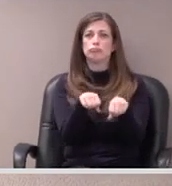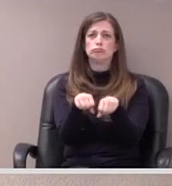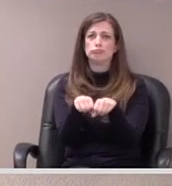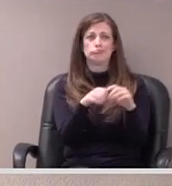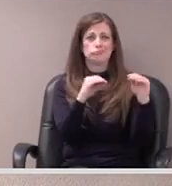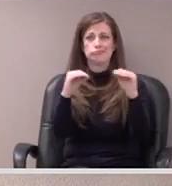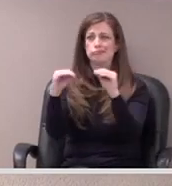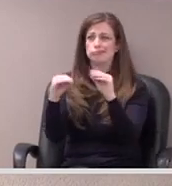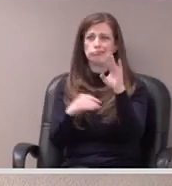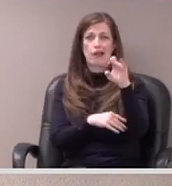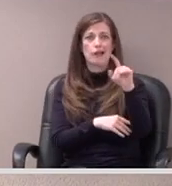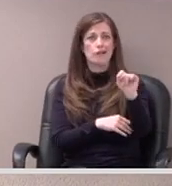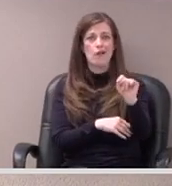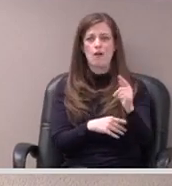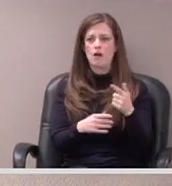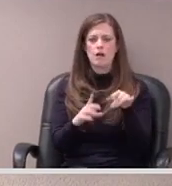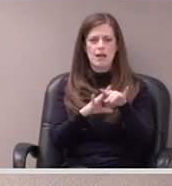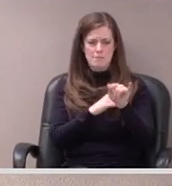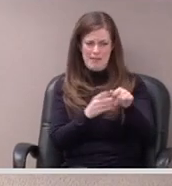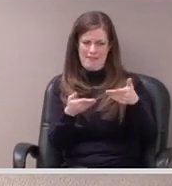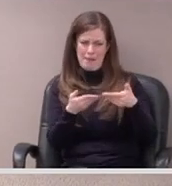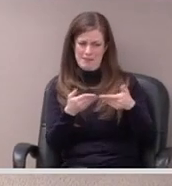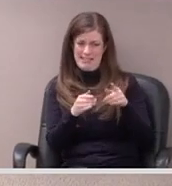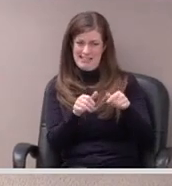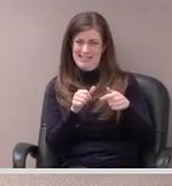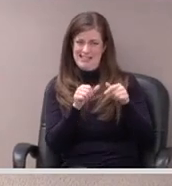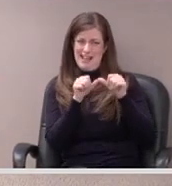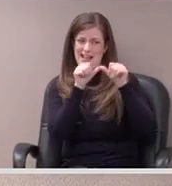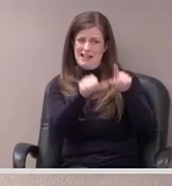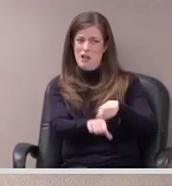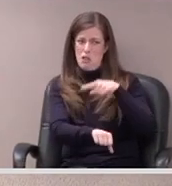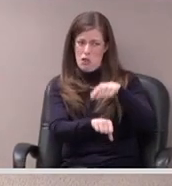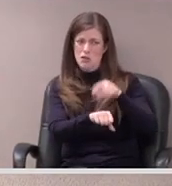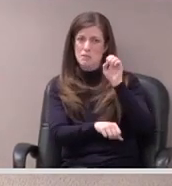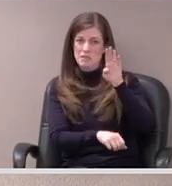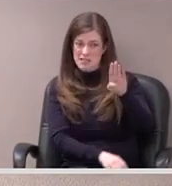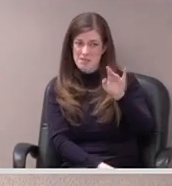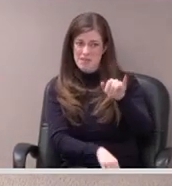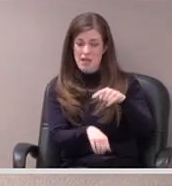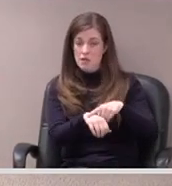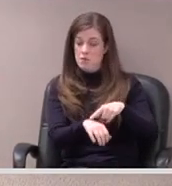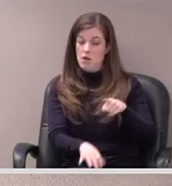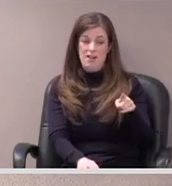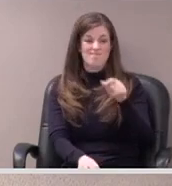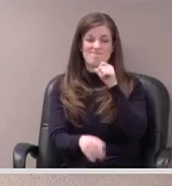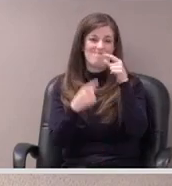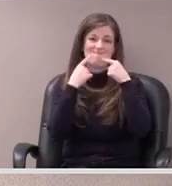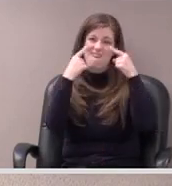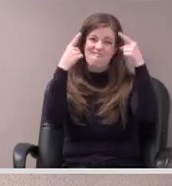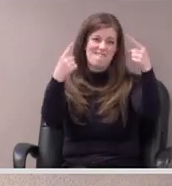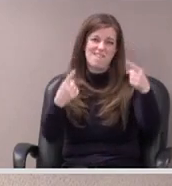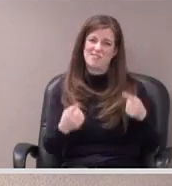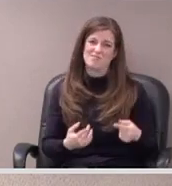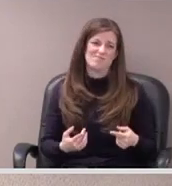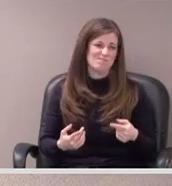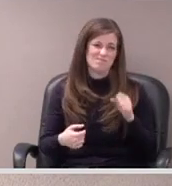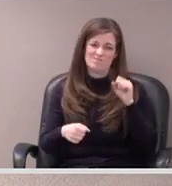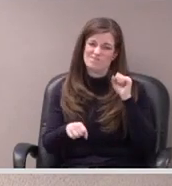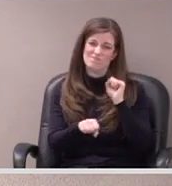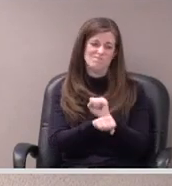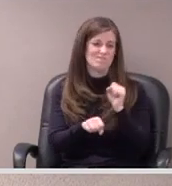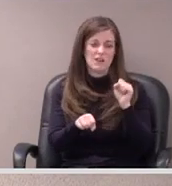and being in that position as a long-term sub at one point, I can tell you how ineffective that is or